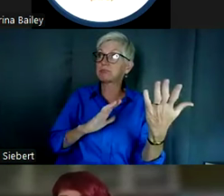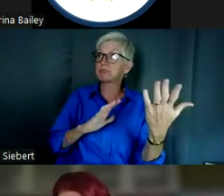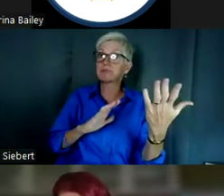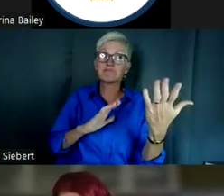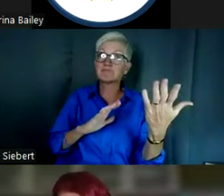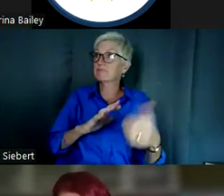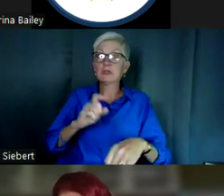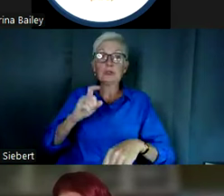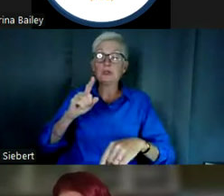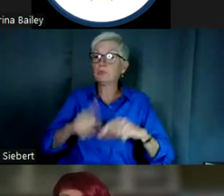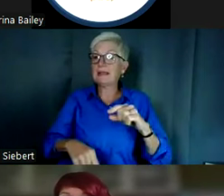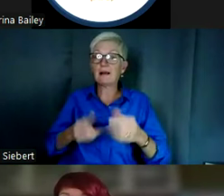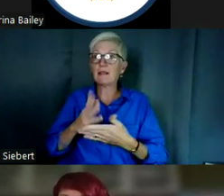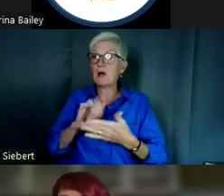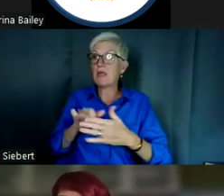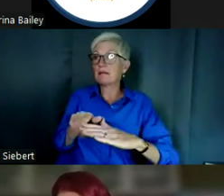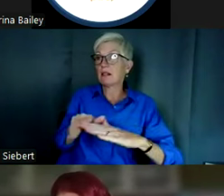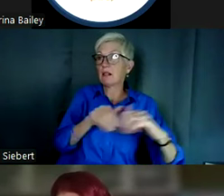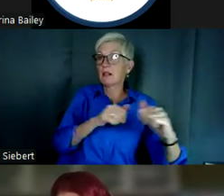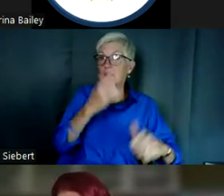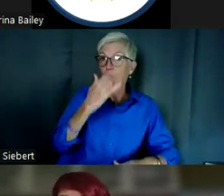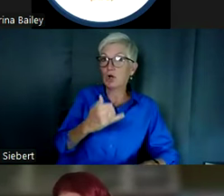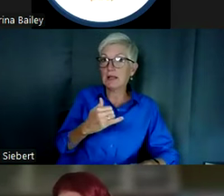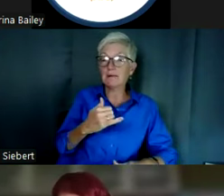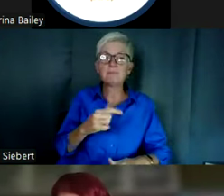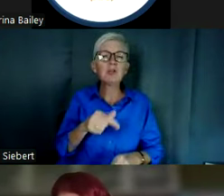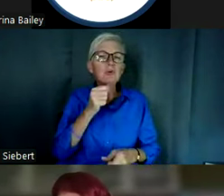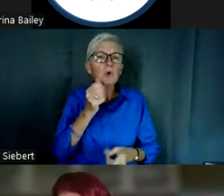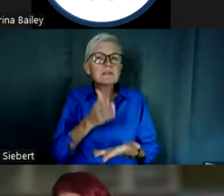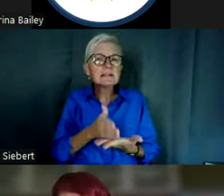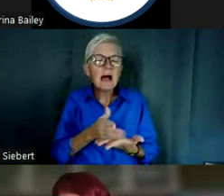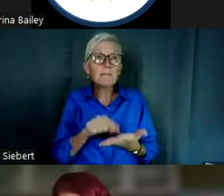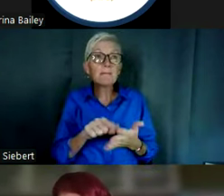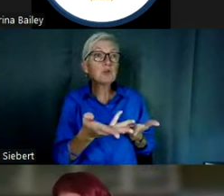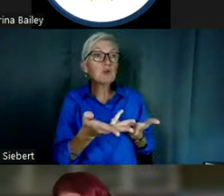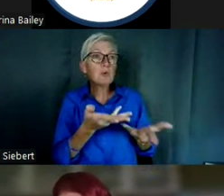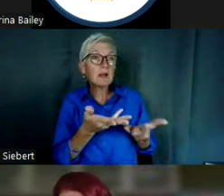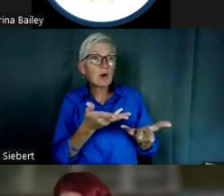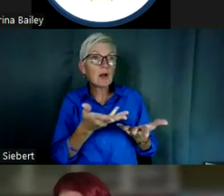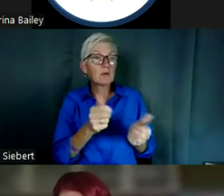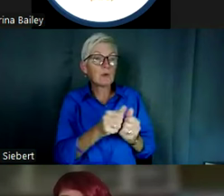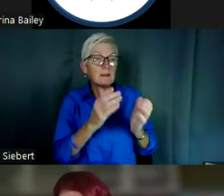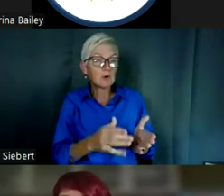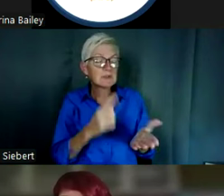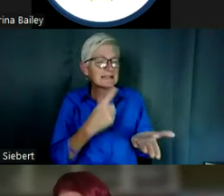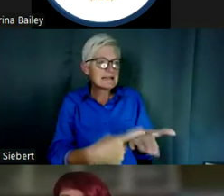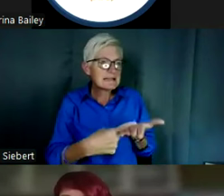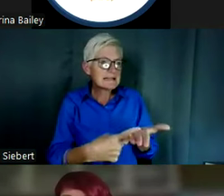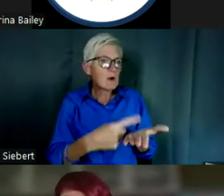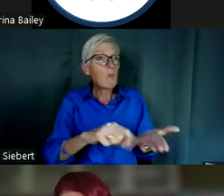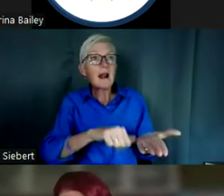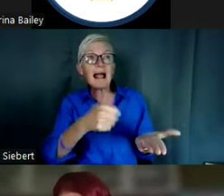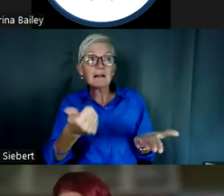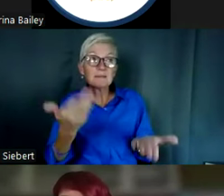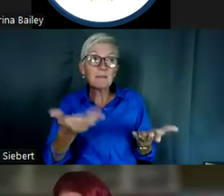for you in the organization. You don't stop at that point. You have that interactive process with the individual to discuss what might work. Are